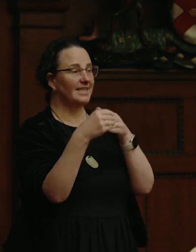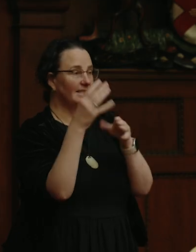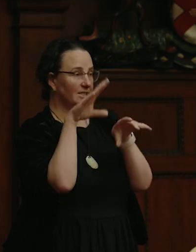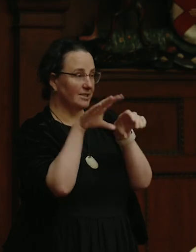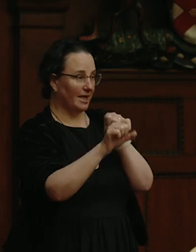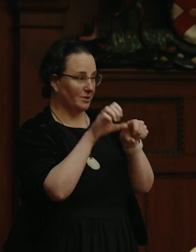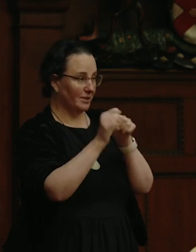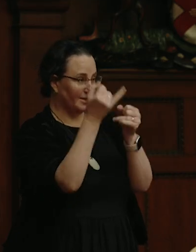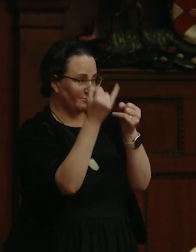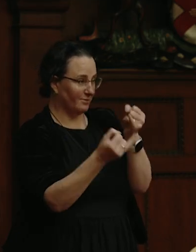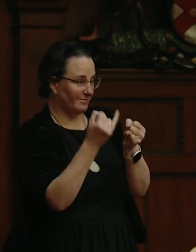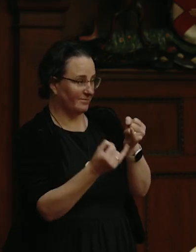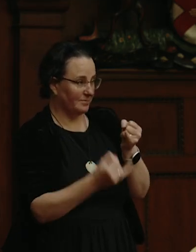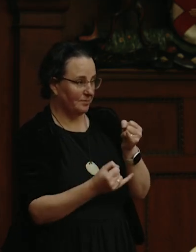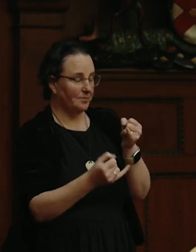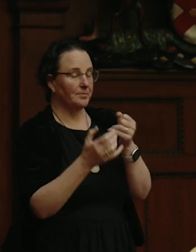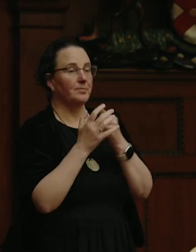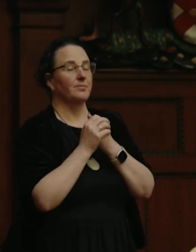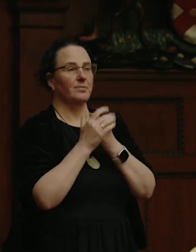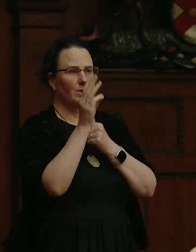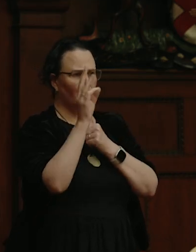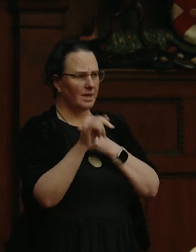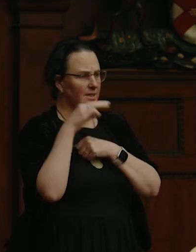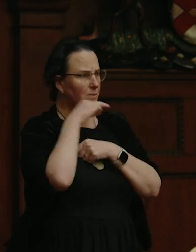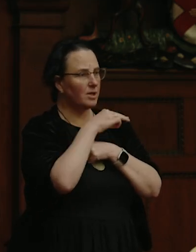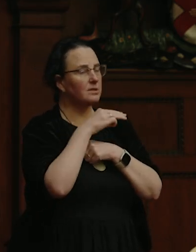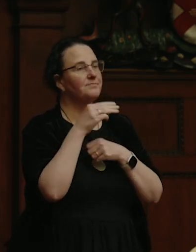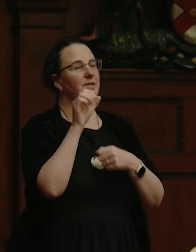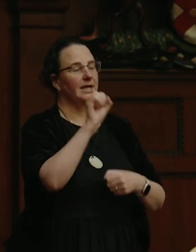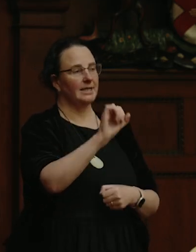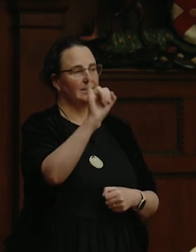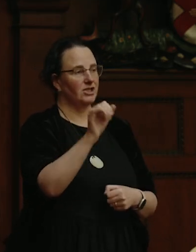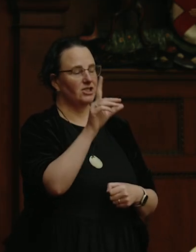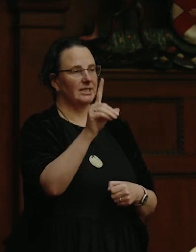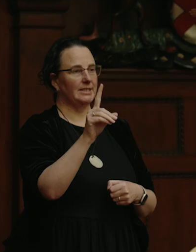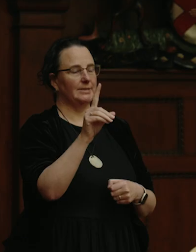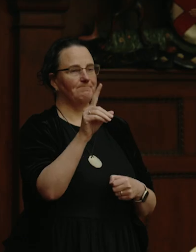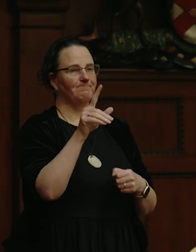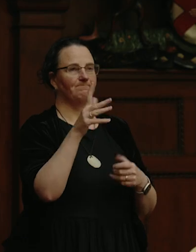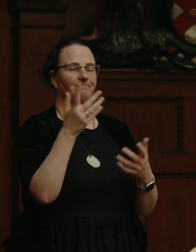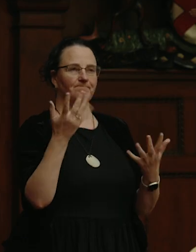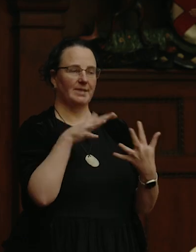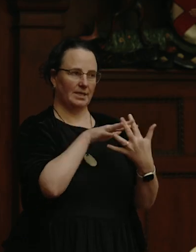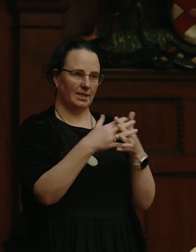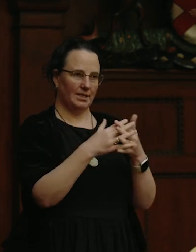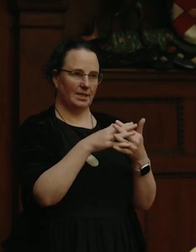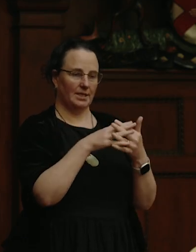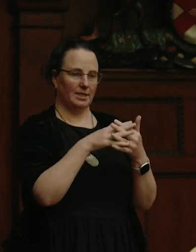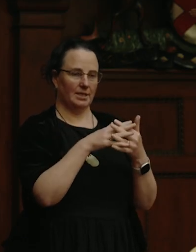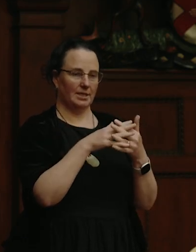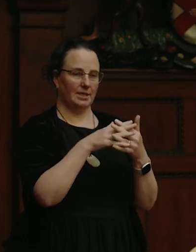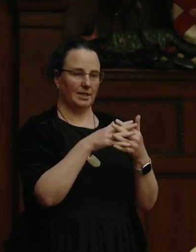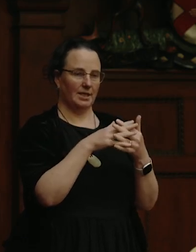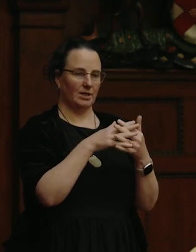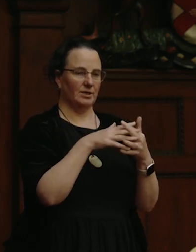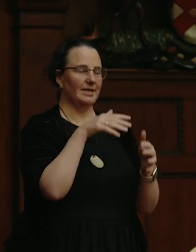matter? It's because Sjögren's is often mixed. It's both aqueous